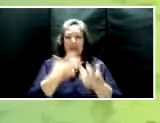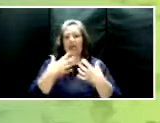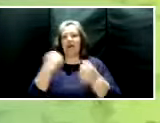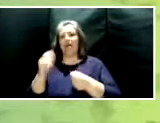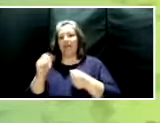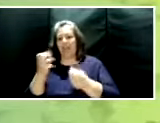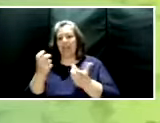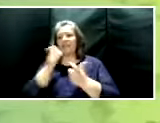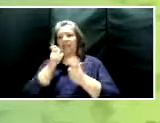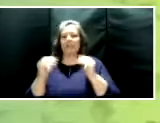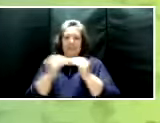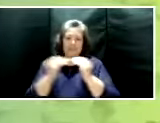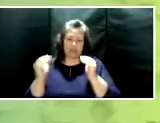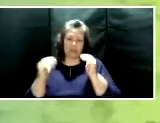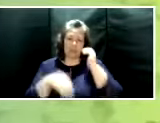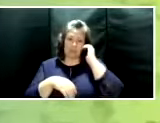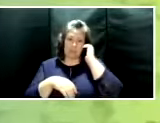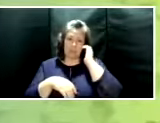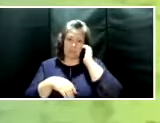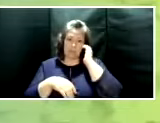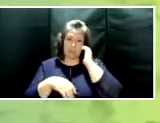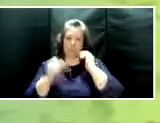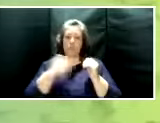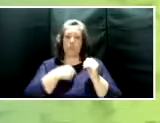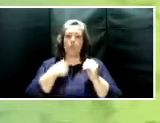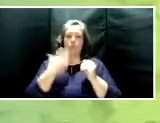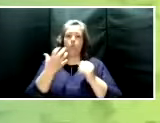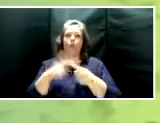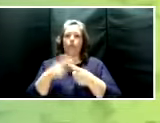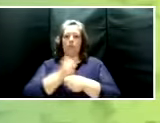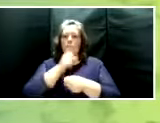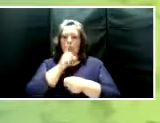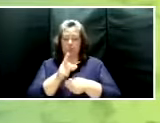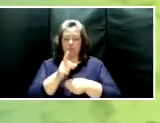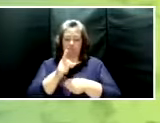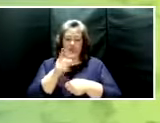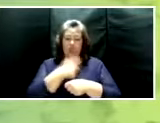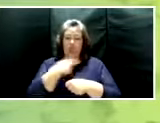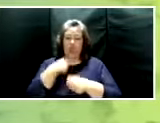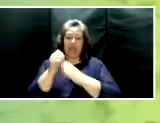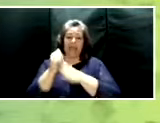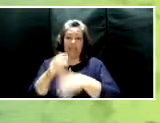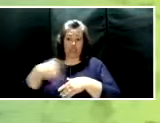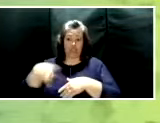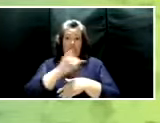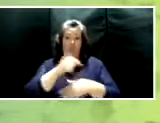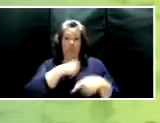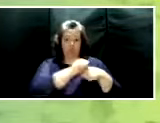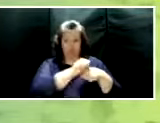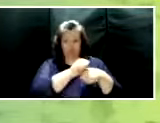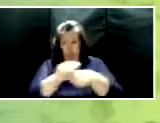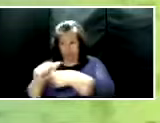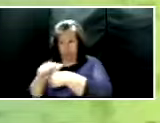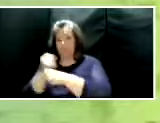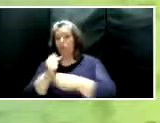disparities, et cetera. And so we want to equip our leaders that we are training to be able